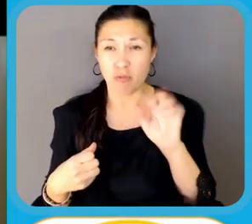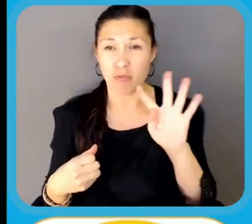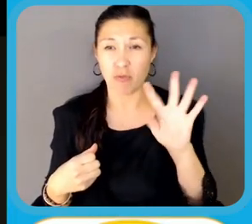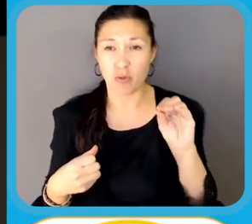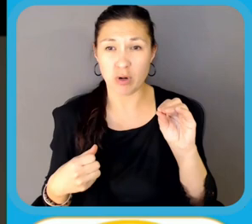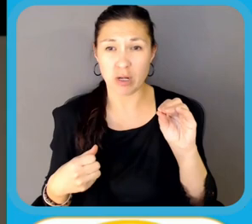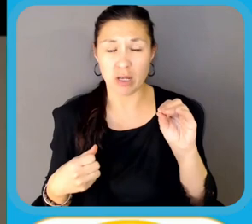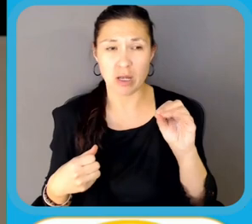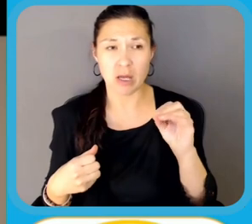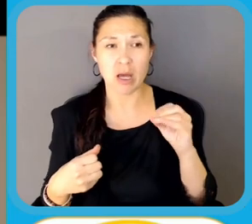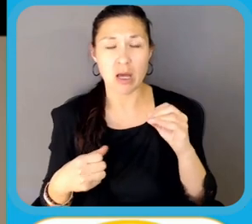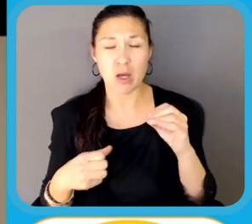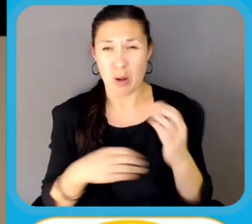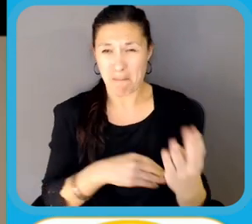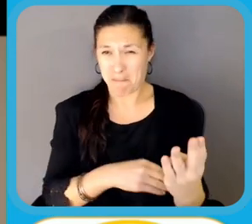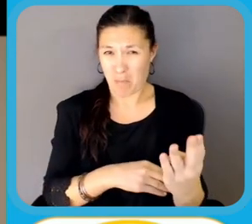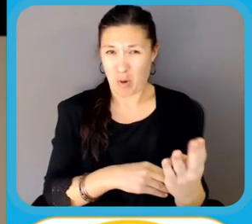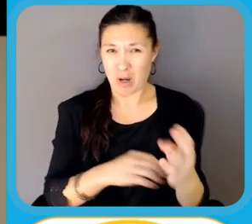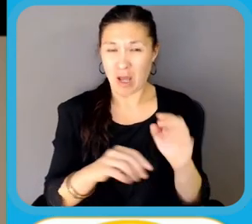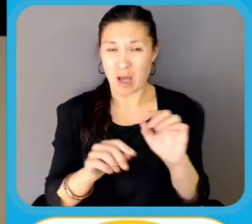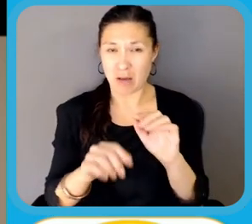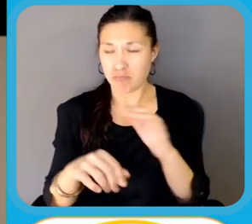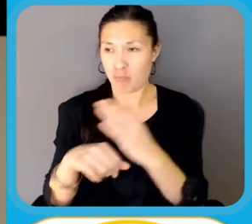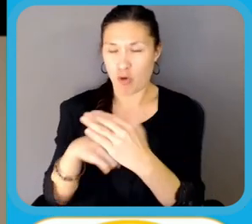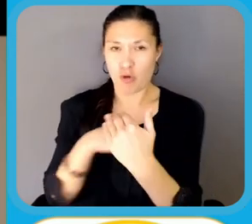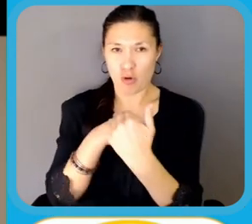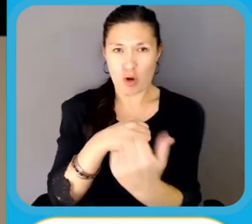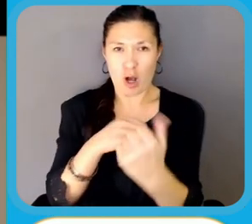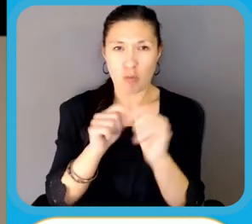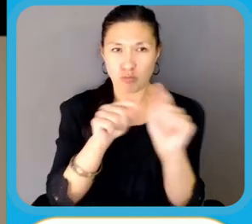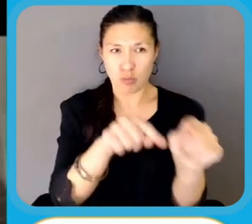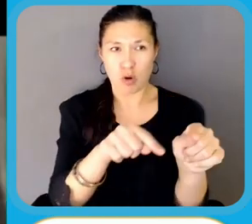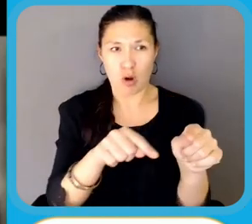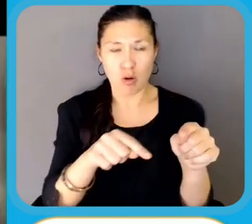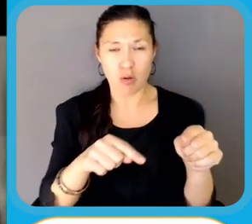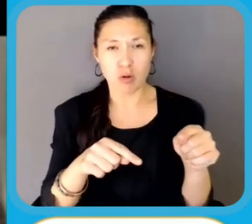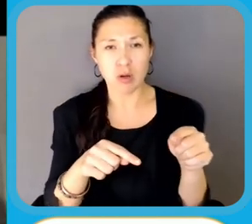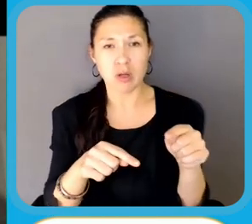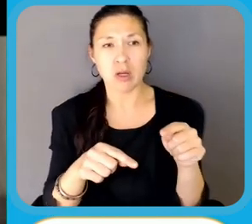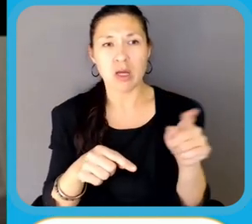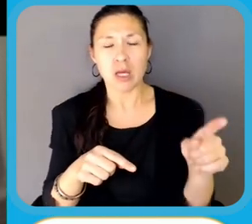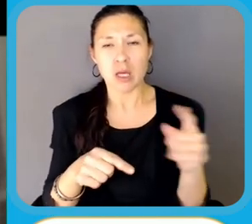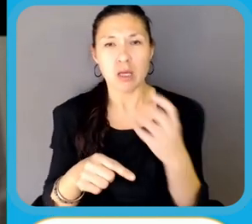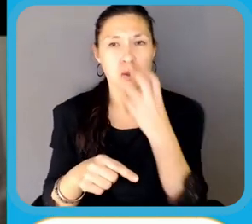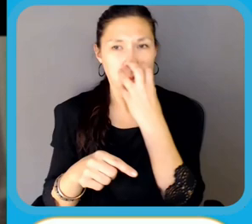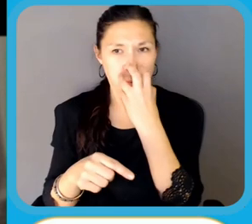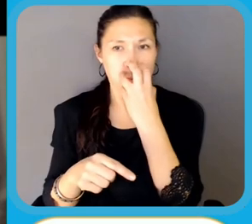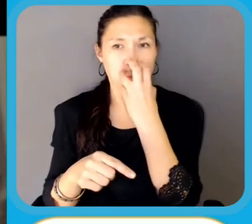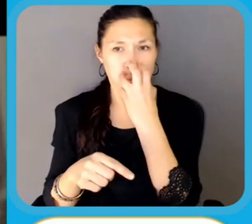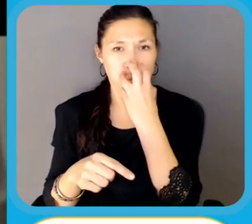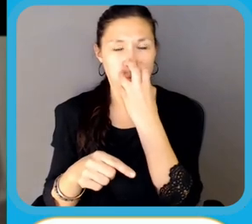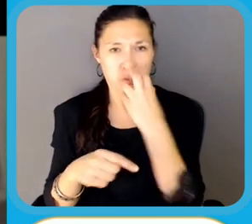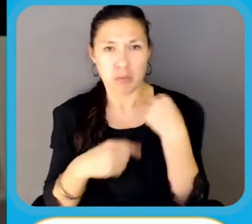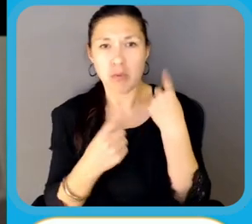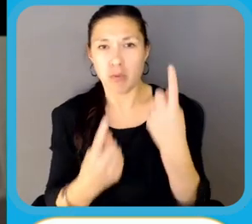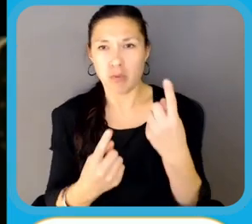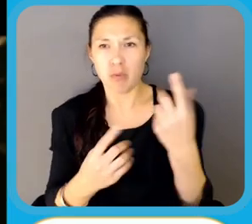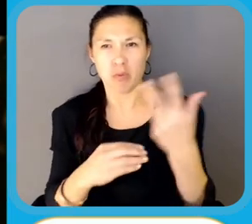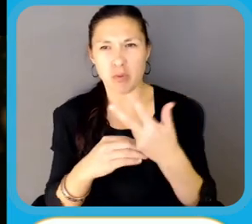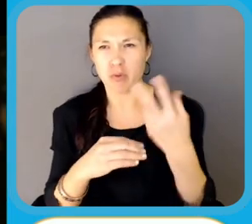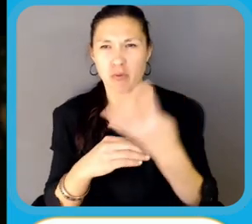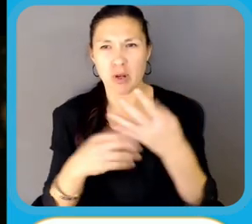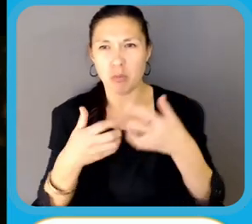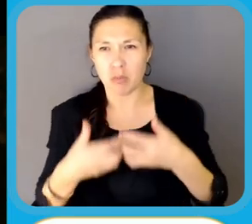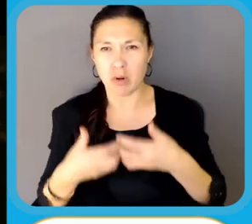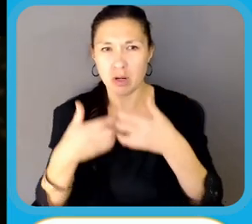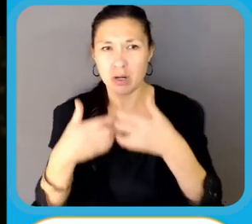see early in the morning. He had been on a breathing machine just over the mouth for 3 or 4 days. I made the decision